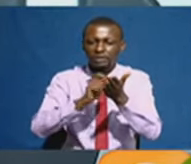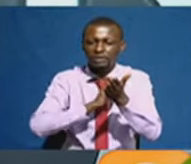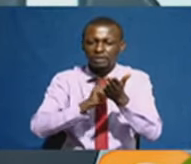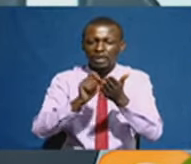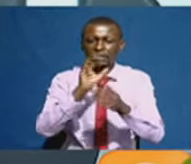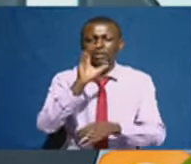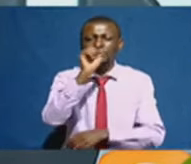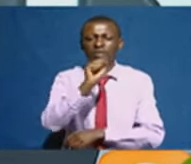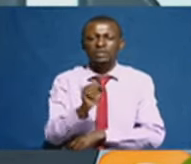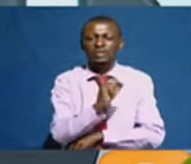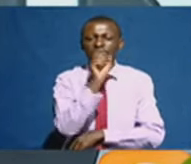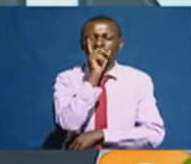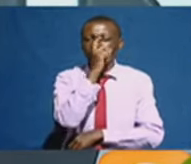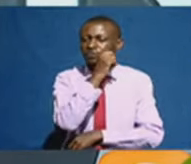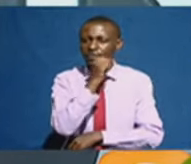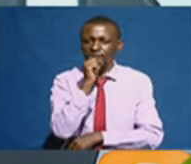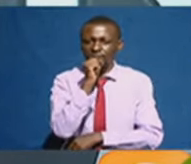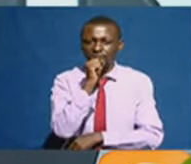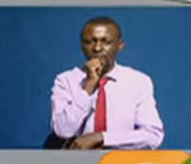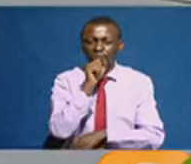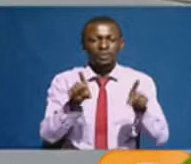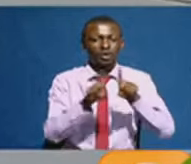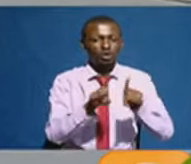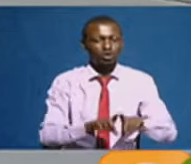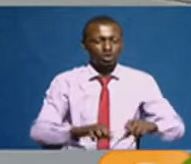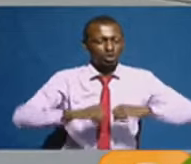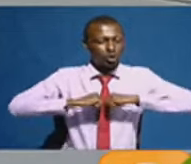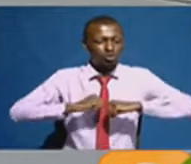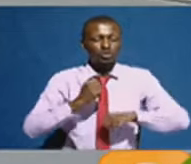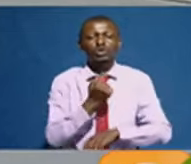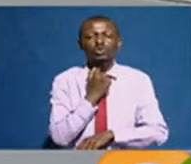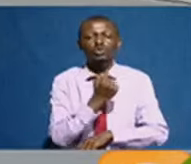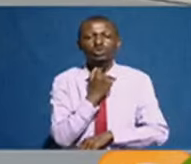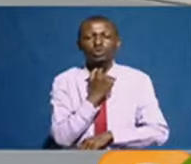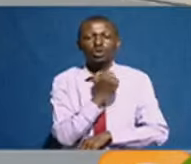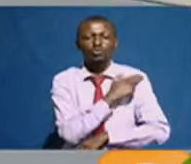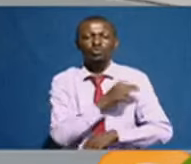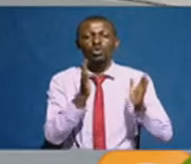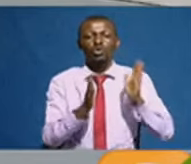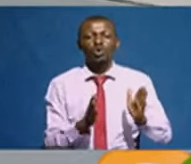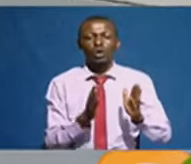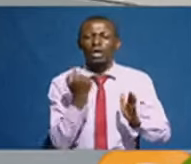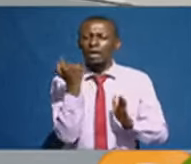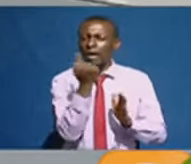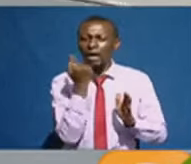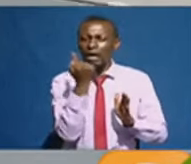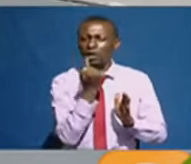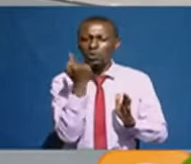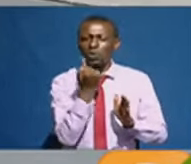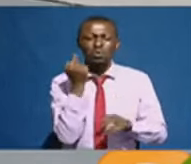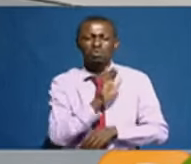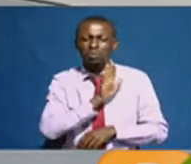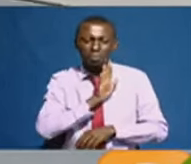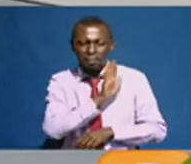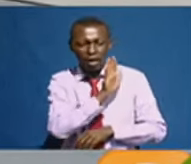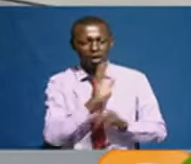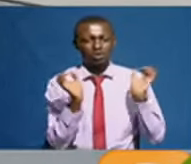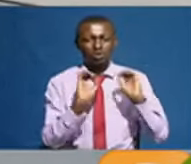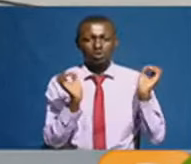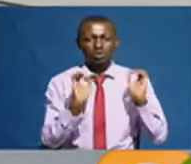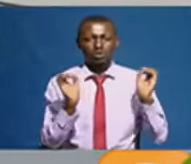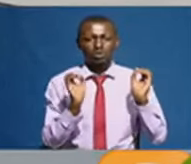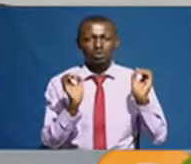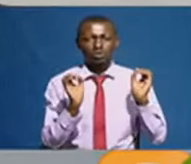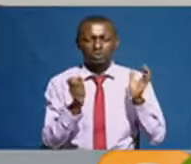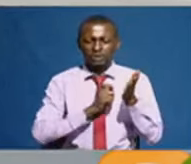CS. On the other hand, with the union officials, it wasn't signed by Dr. Oluga in his personal capacity. It was signed by